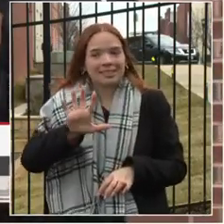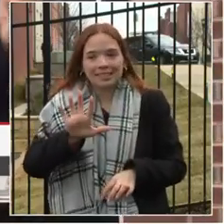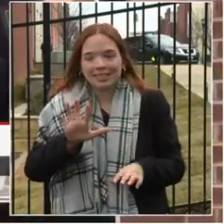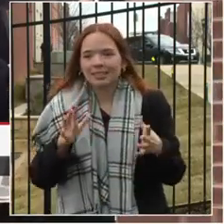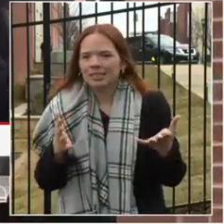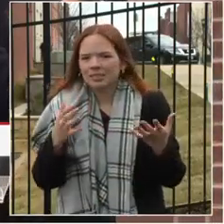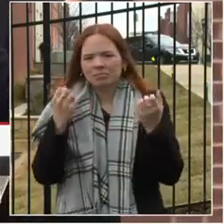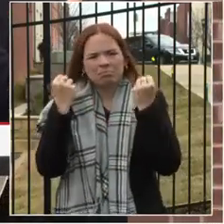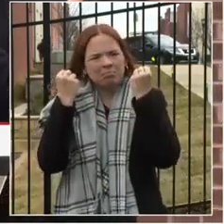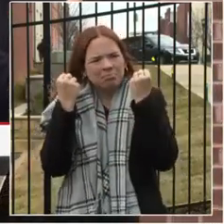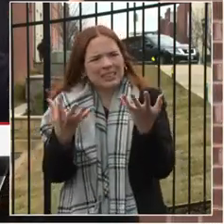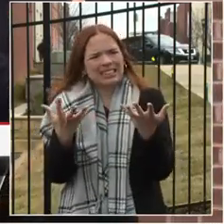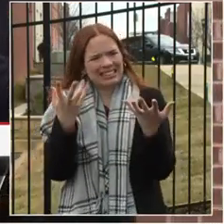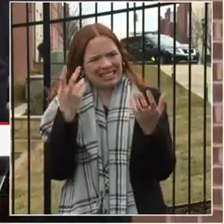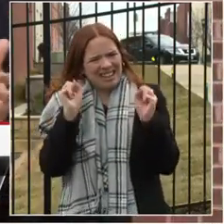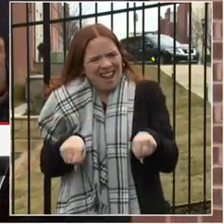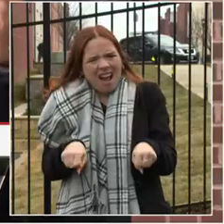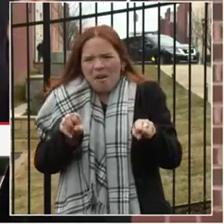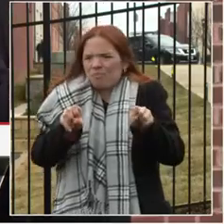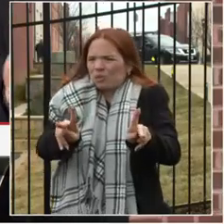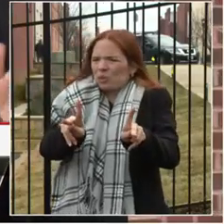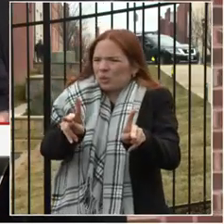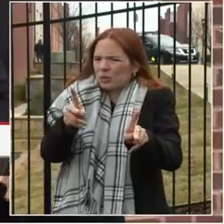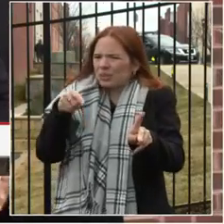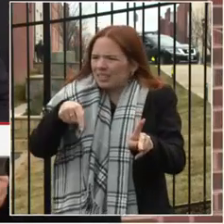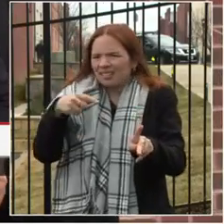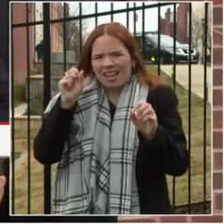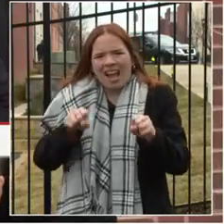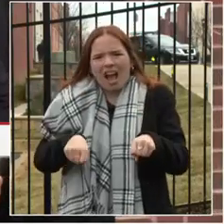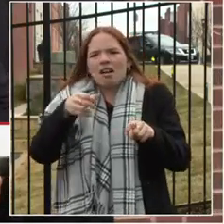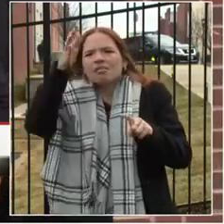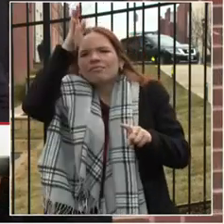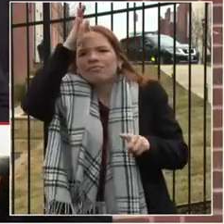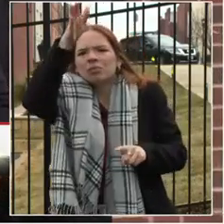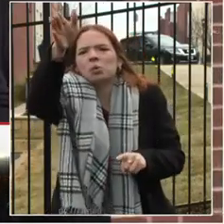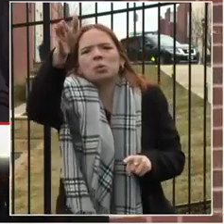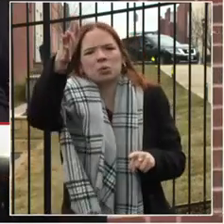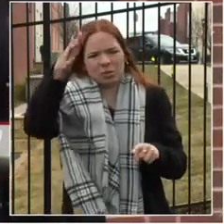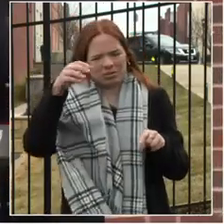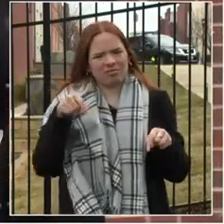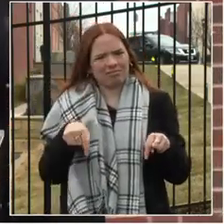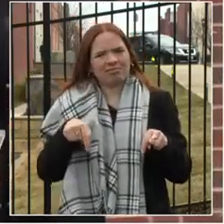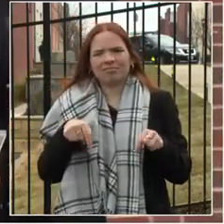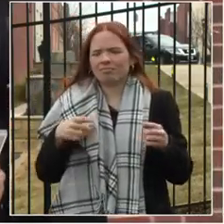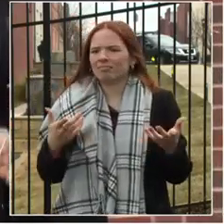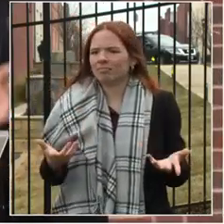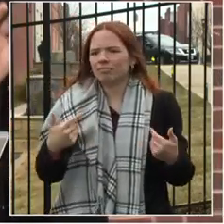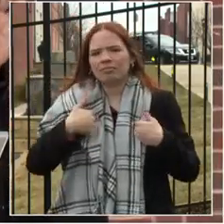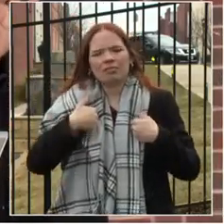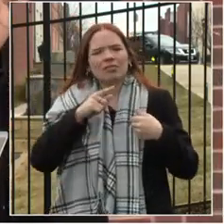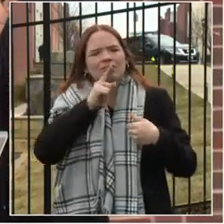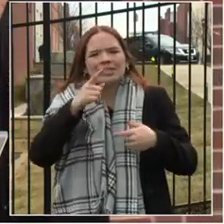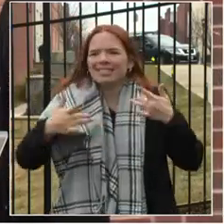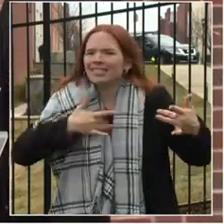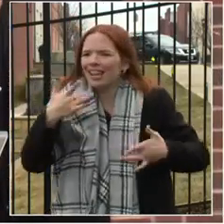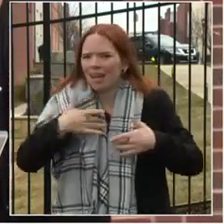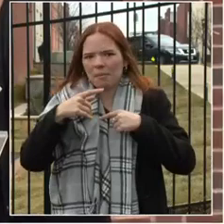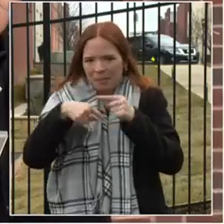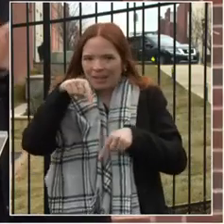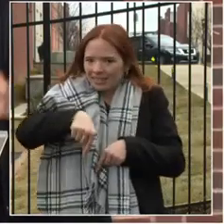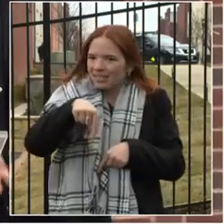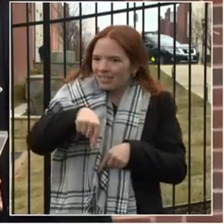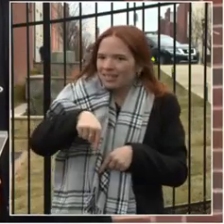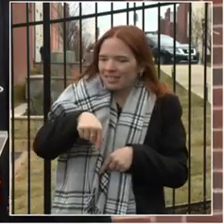promise, there is growth. And why I'm so excited about this development is because at a time where some are